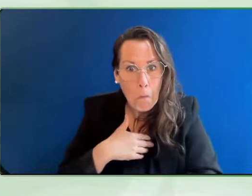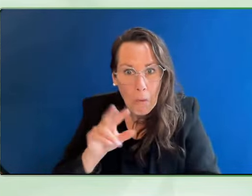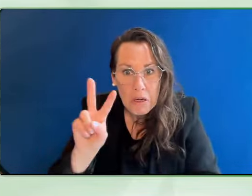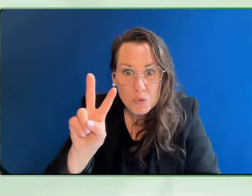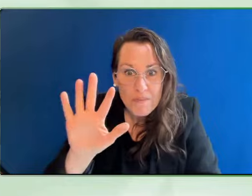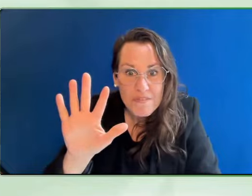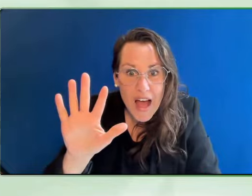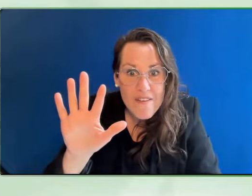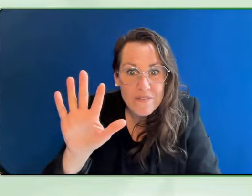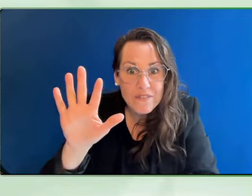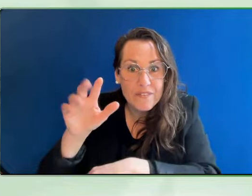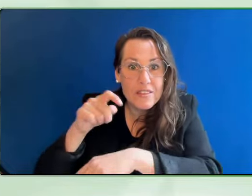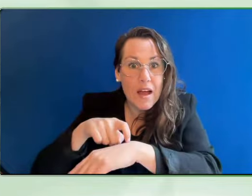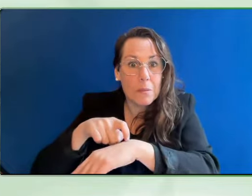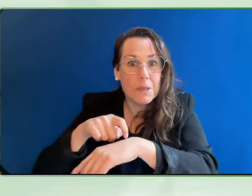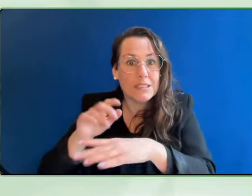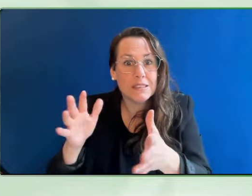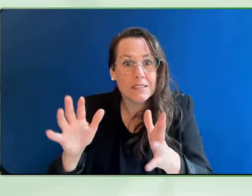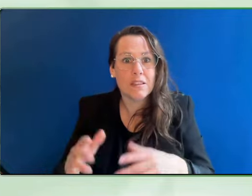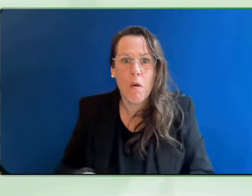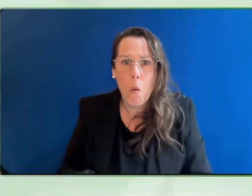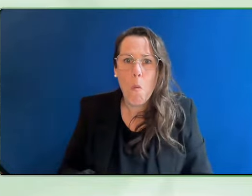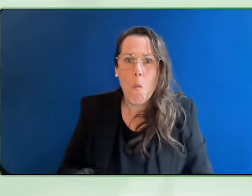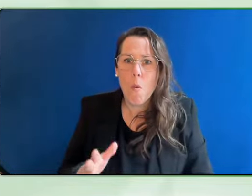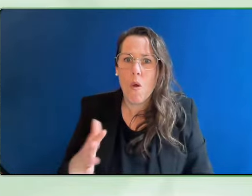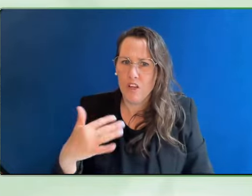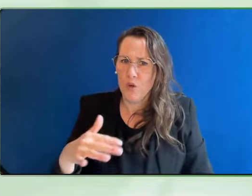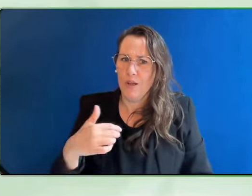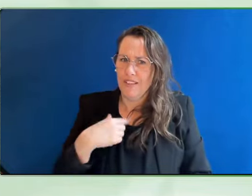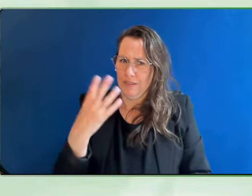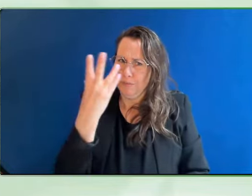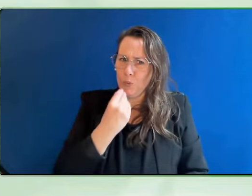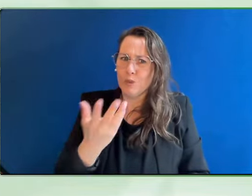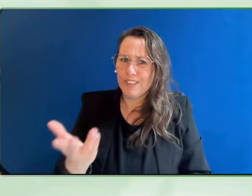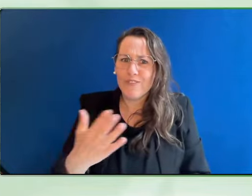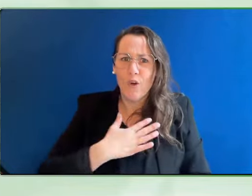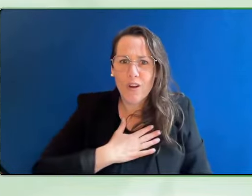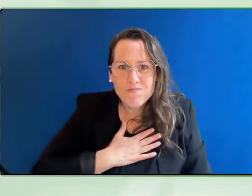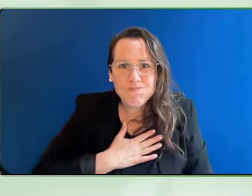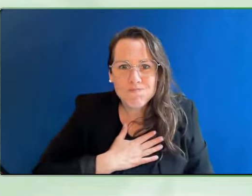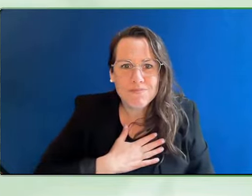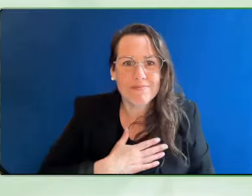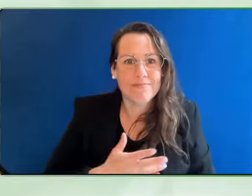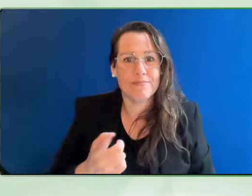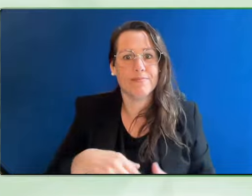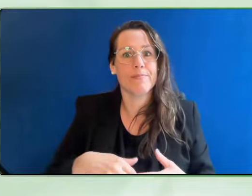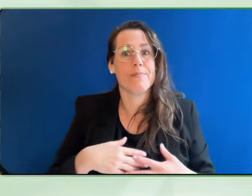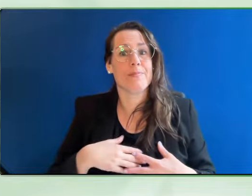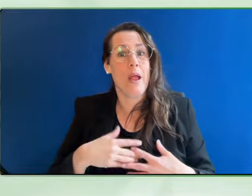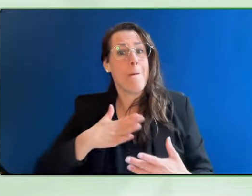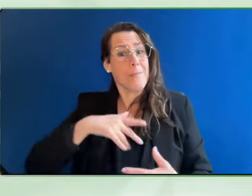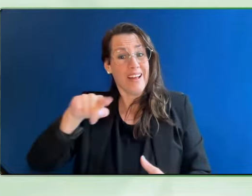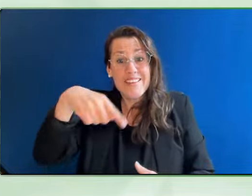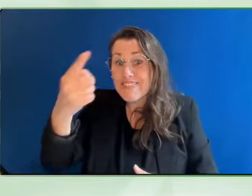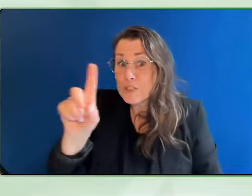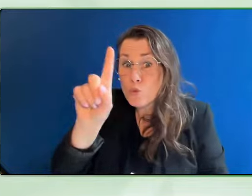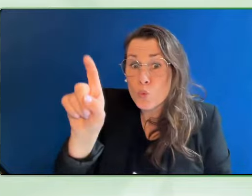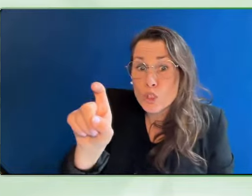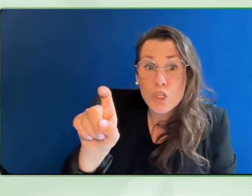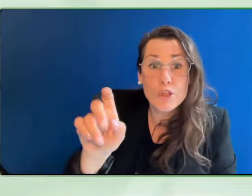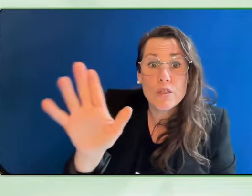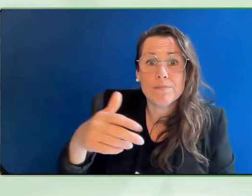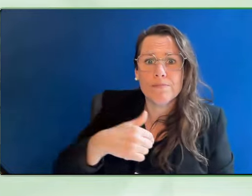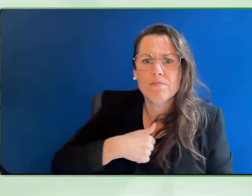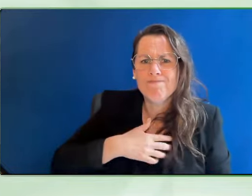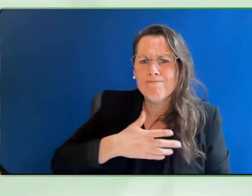power that leads someone to do something that is a really essential thing for doing